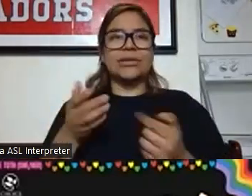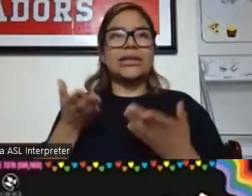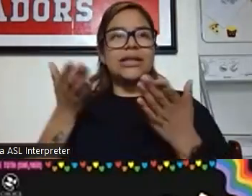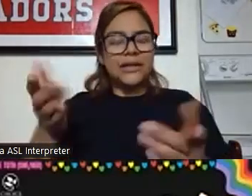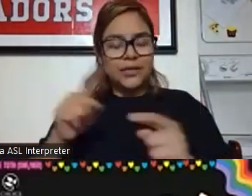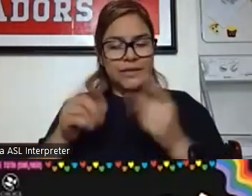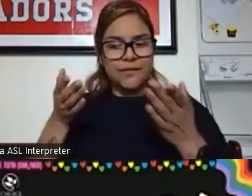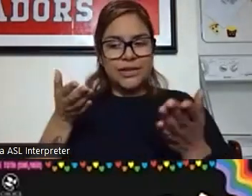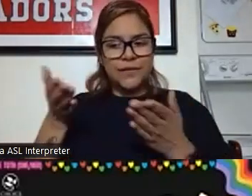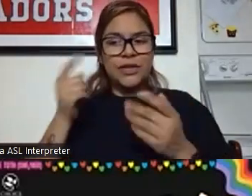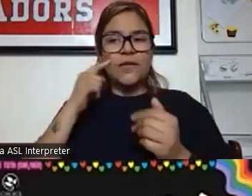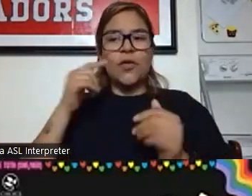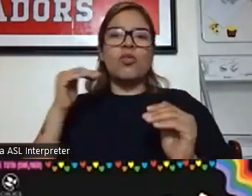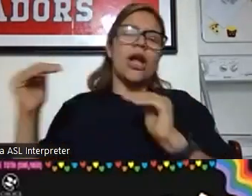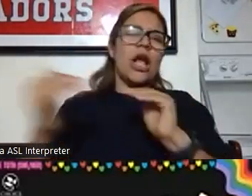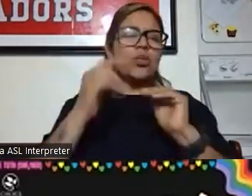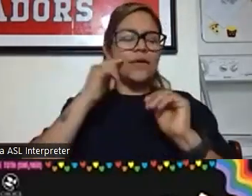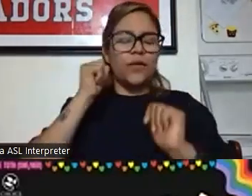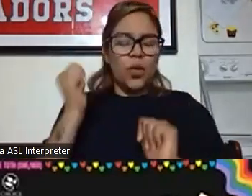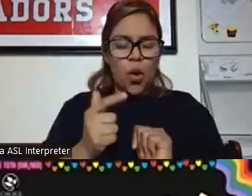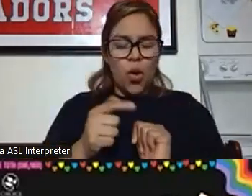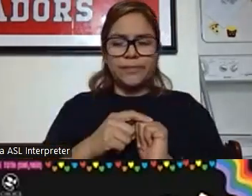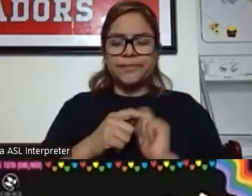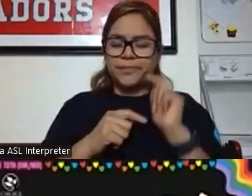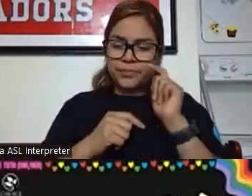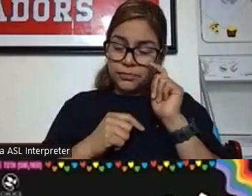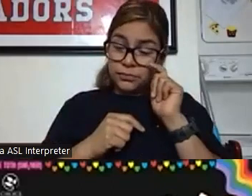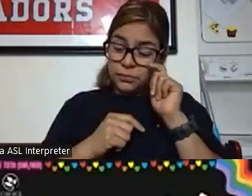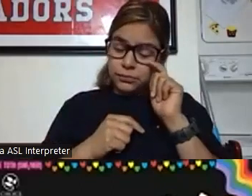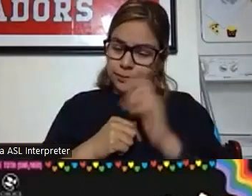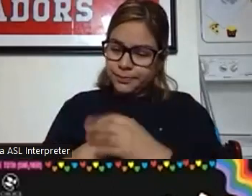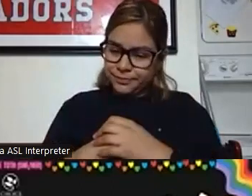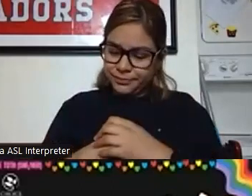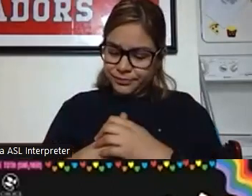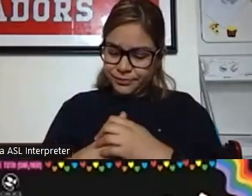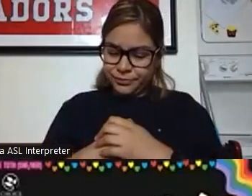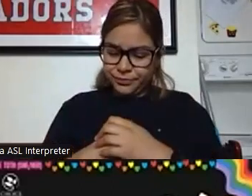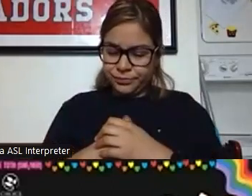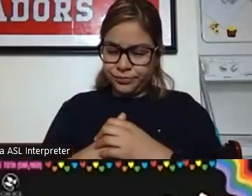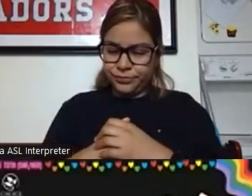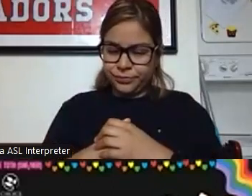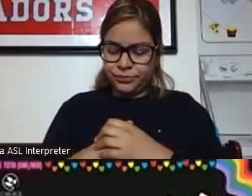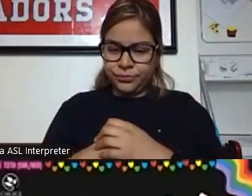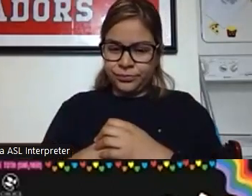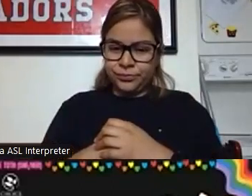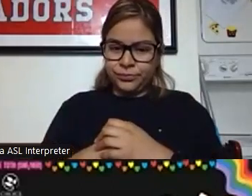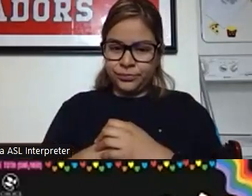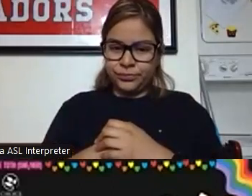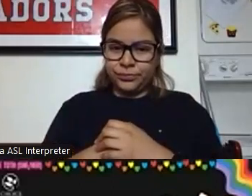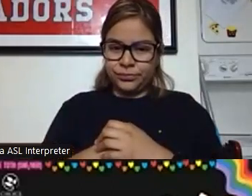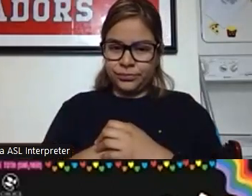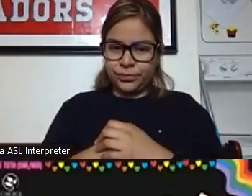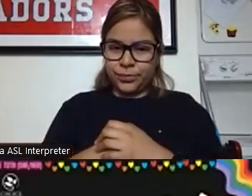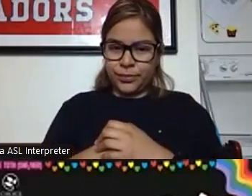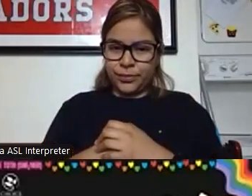has equity and really is in keeping with the principles that we hold dear. And I